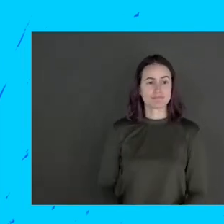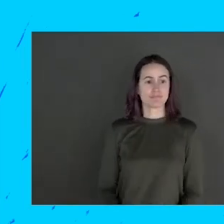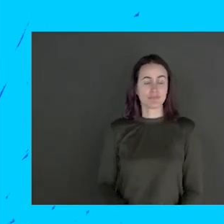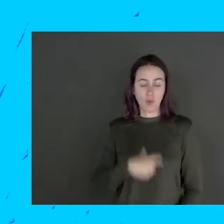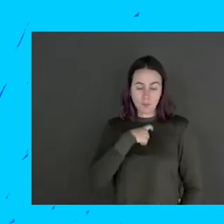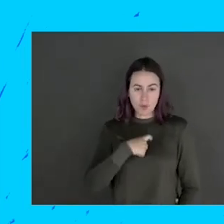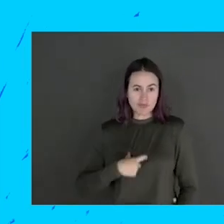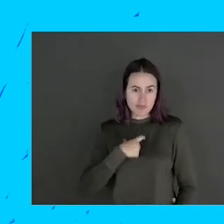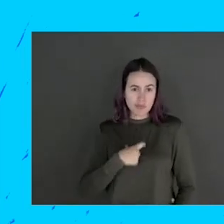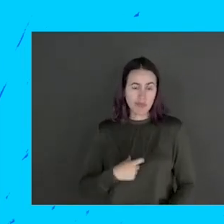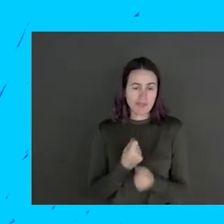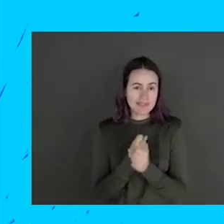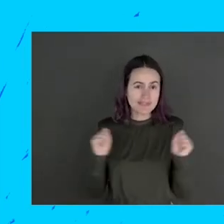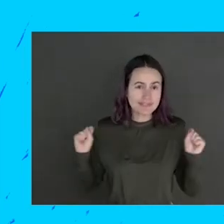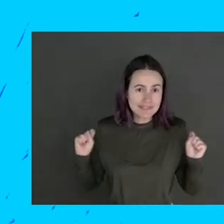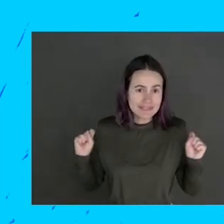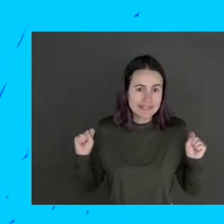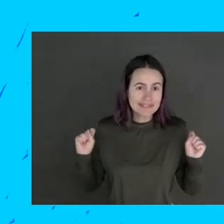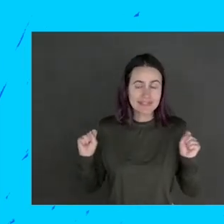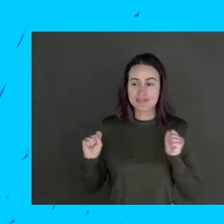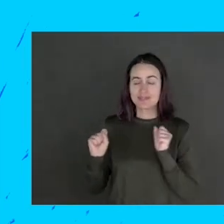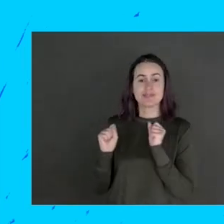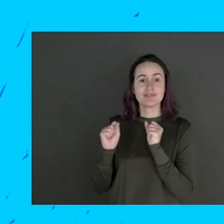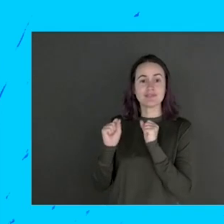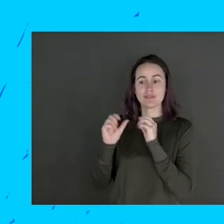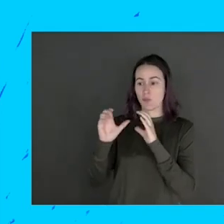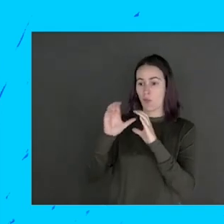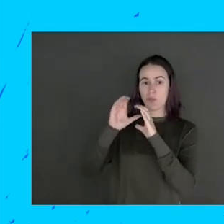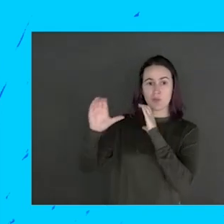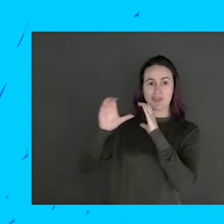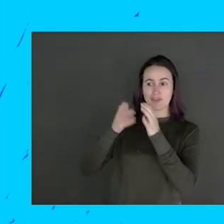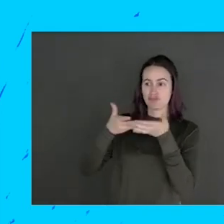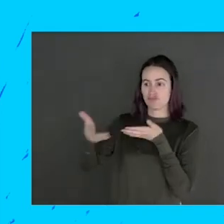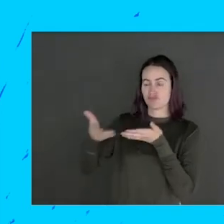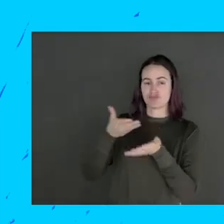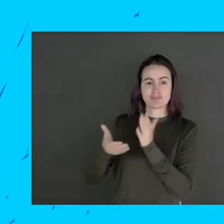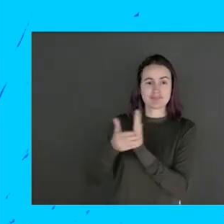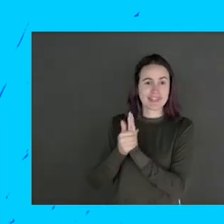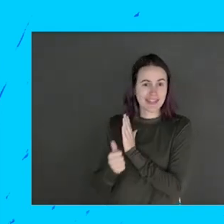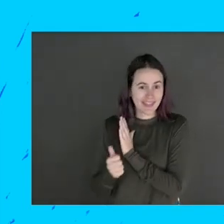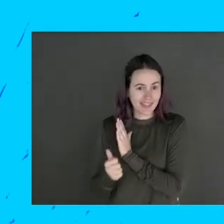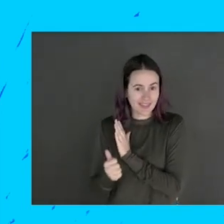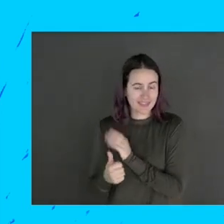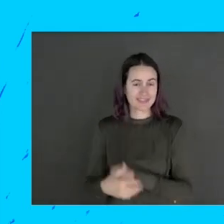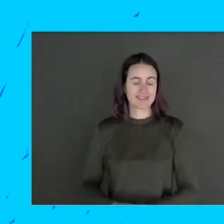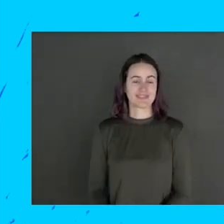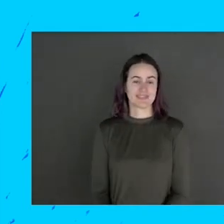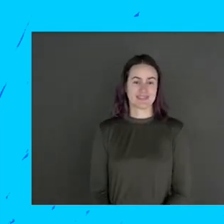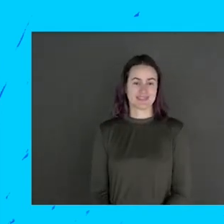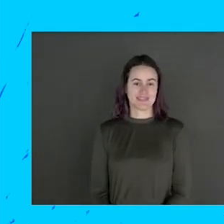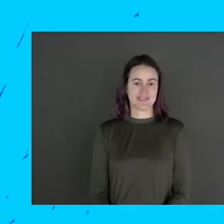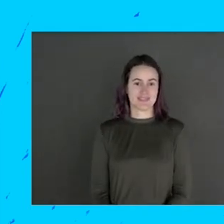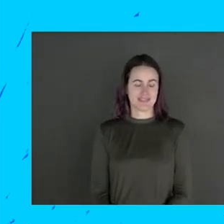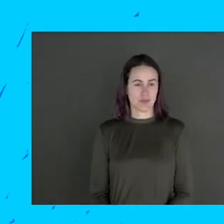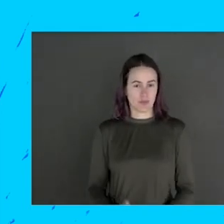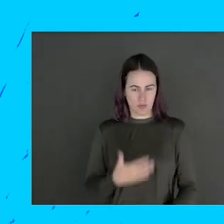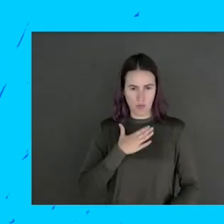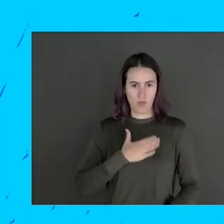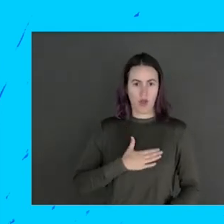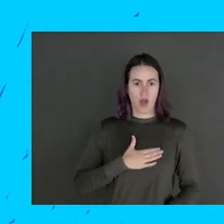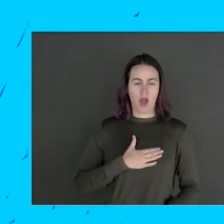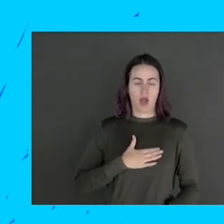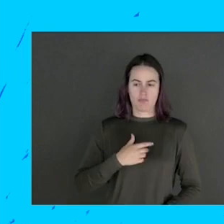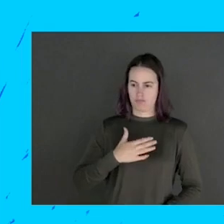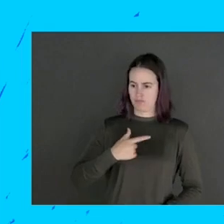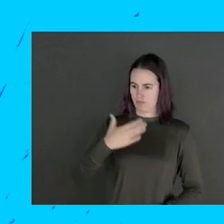safety, communication skills. We also heard from in one of the videos about the importance of communication and refusal skills